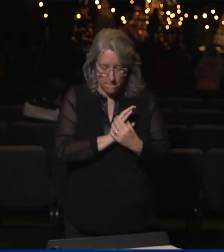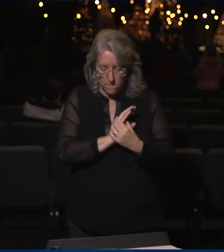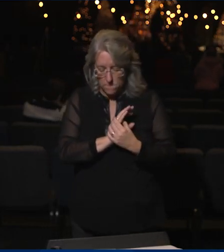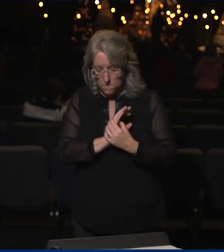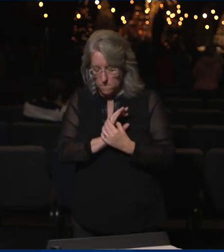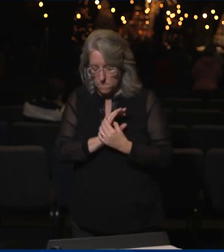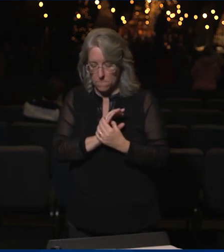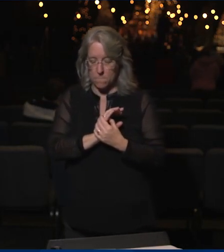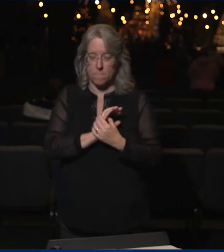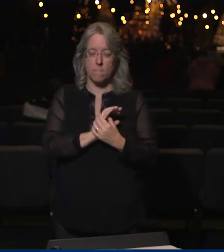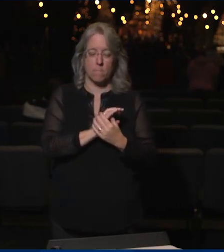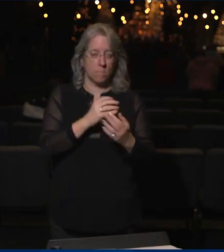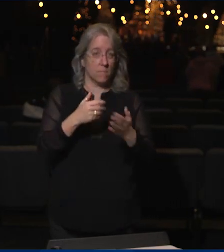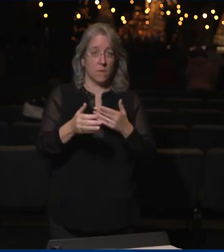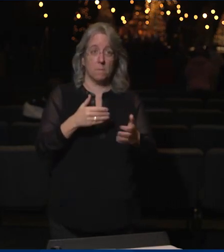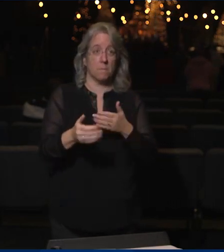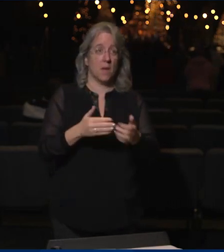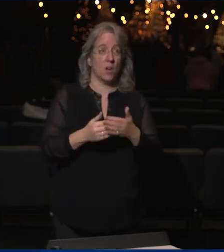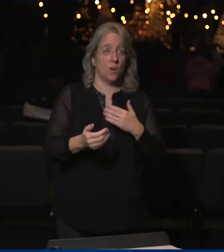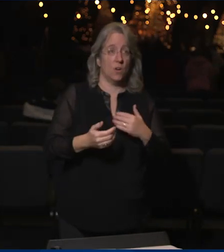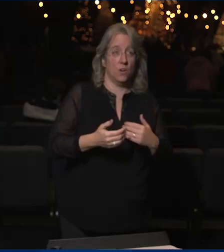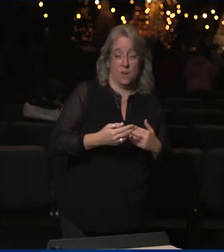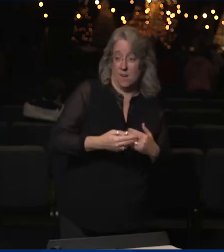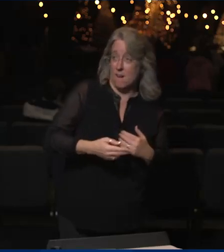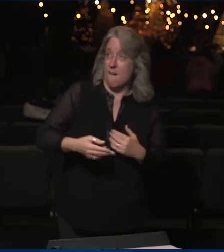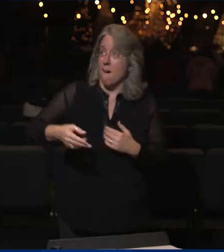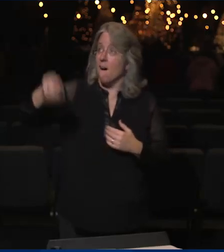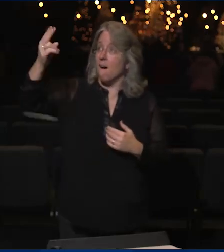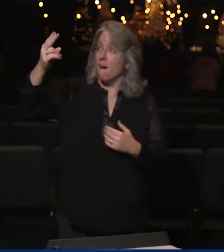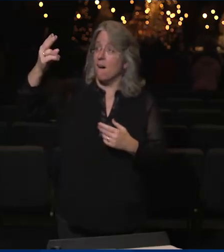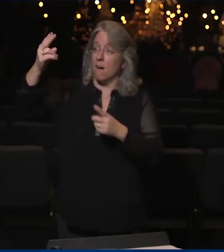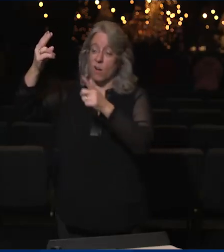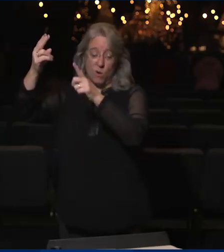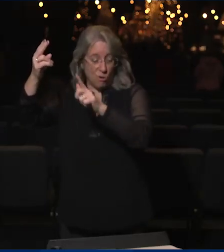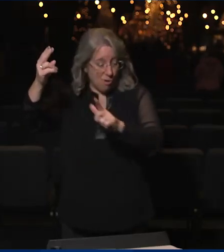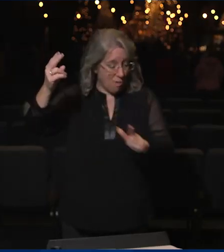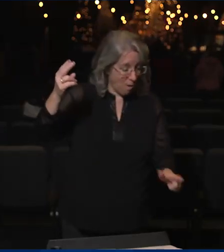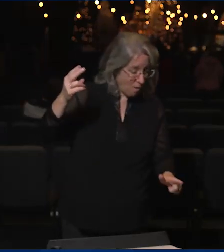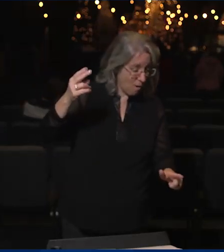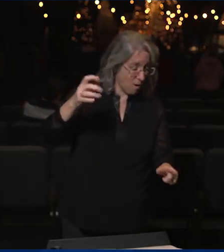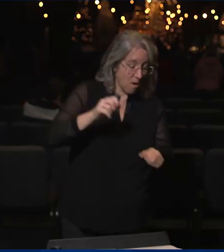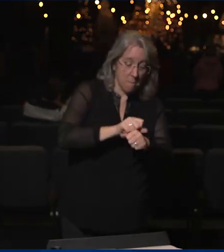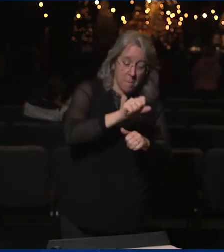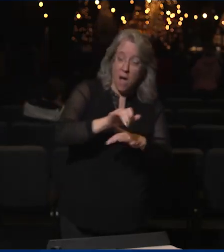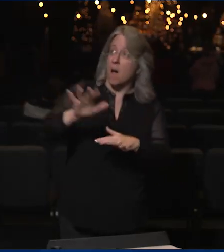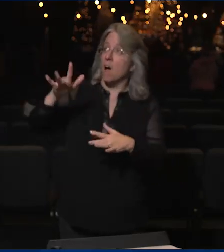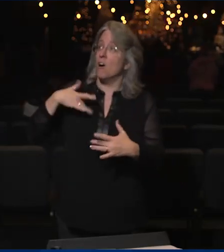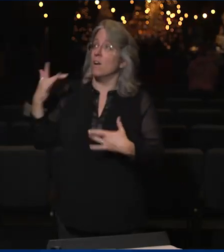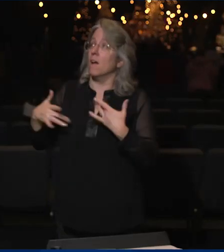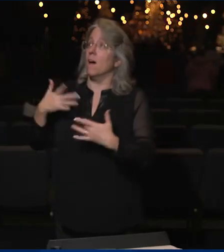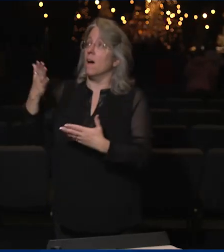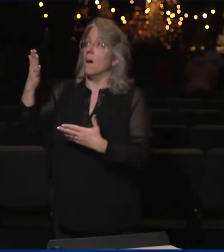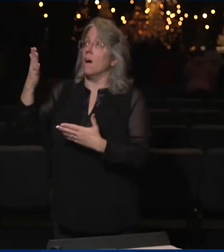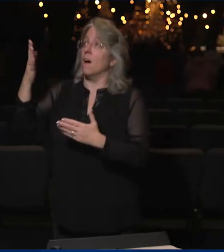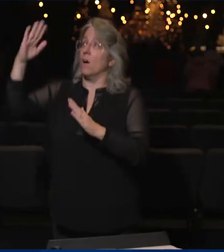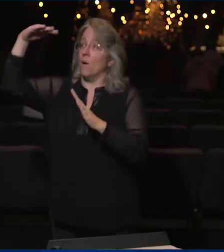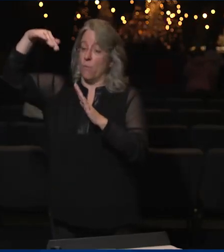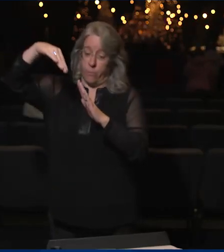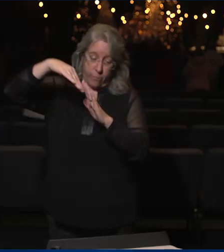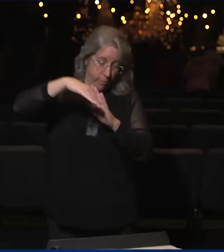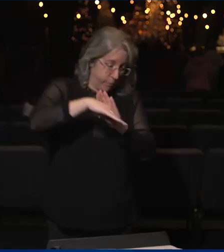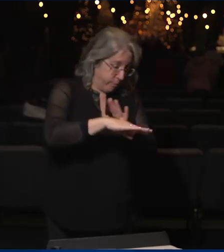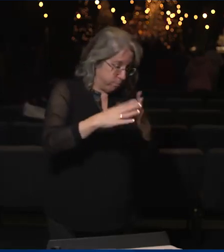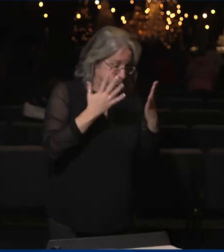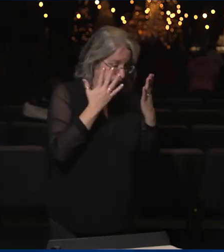there. From the highest highs to the lowest lows, from the mountaintops